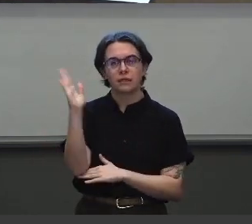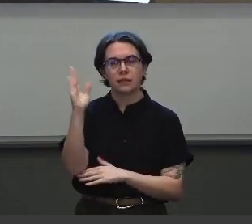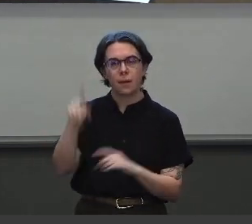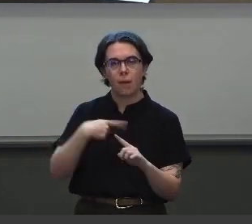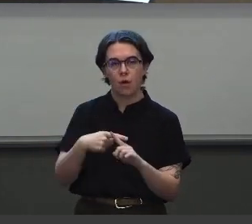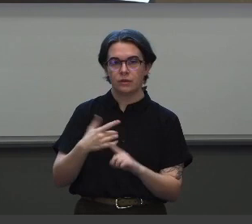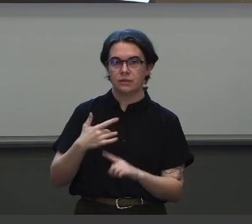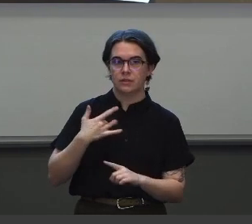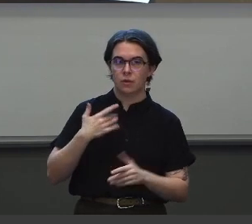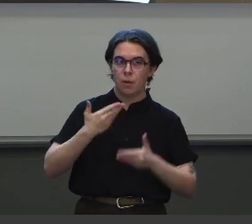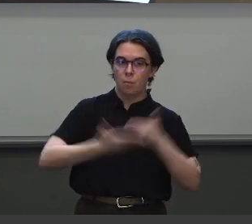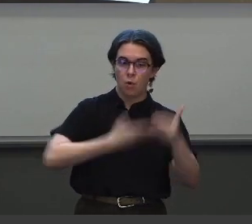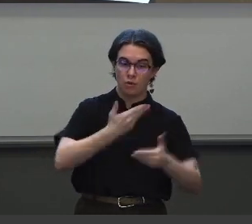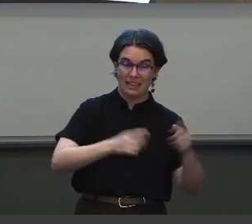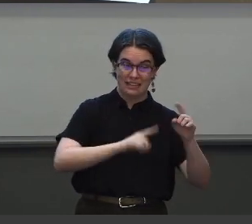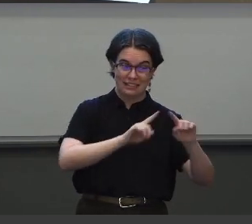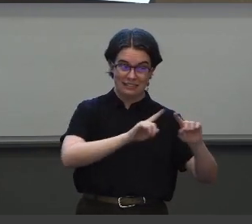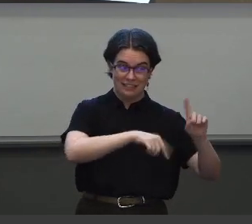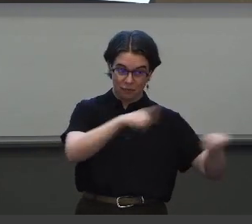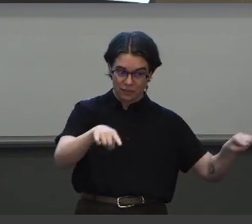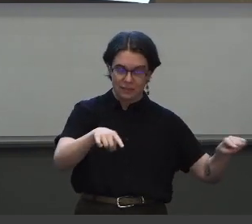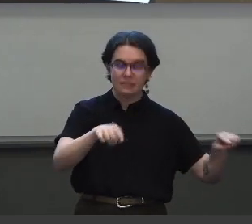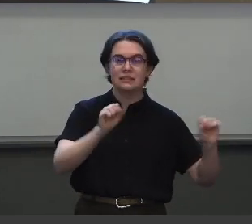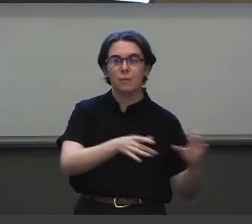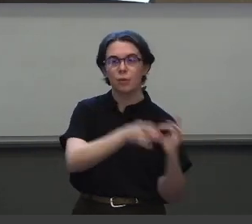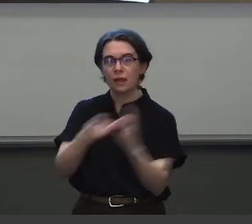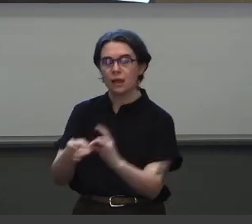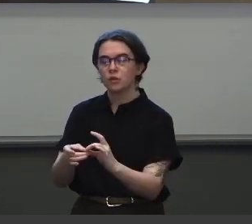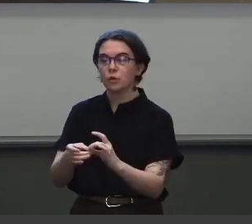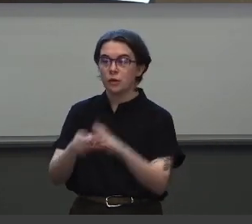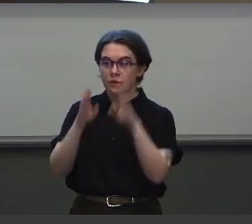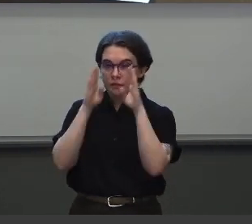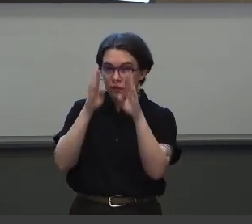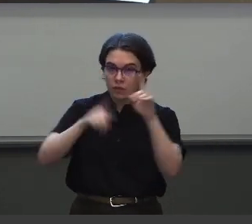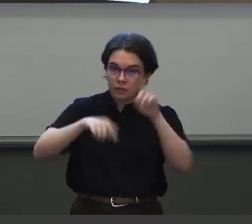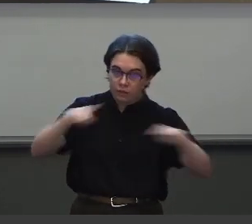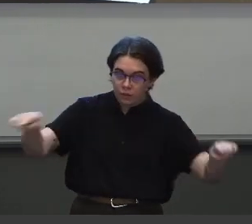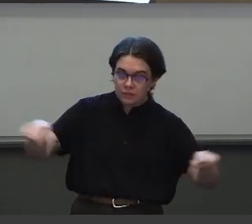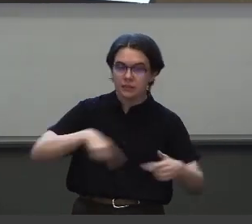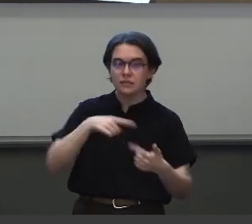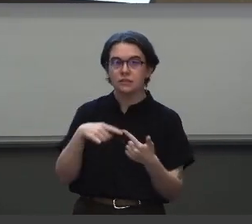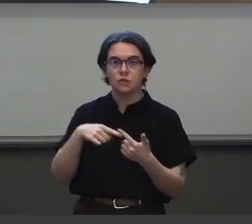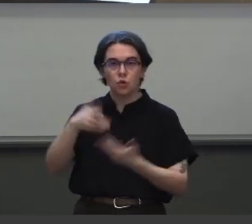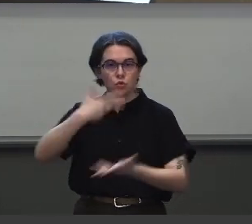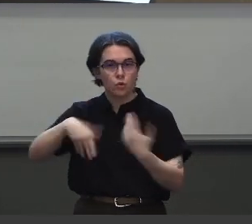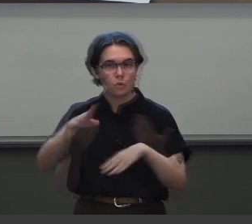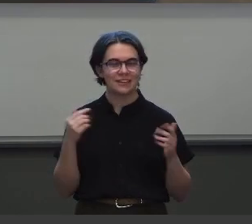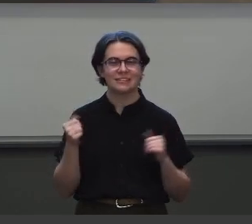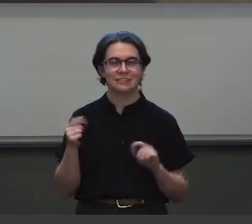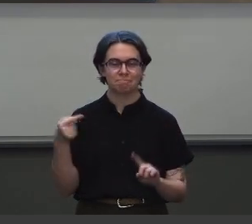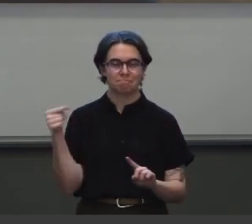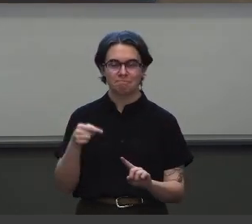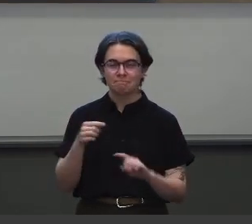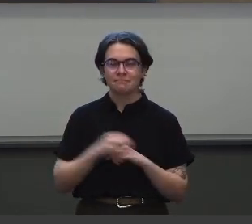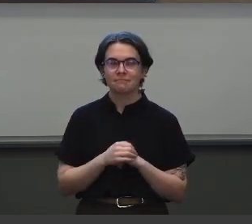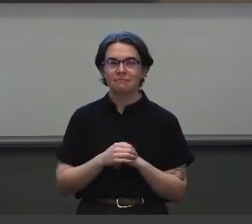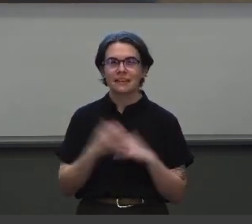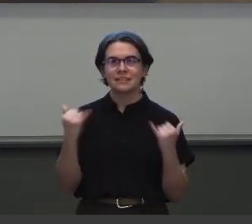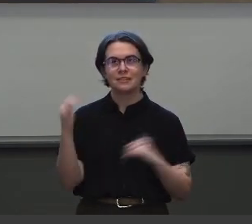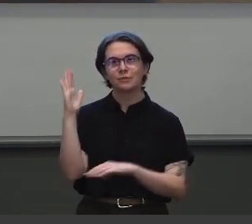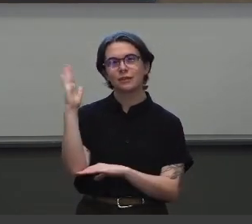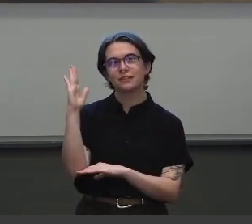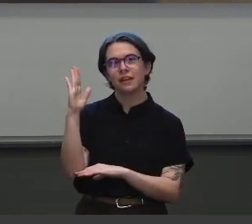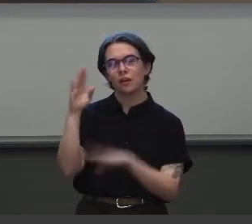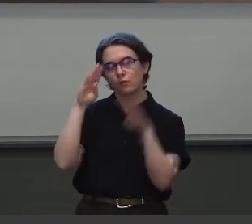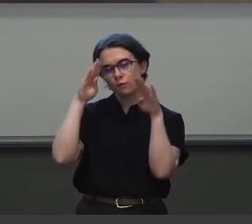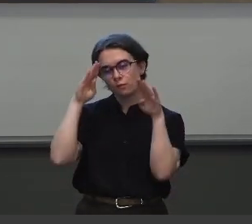to differences in attention, social behaviors, as well as anxiety. Today's talk is mostly going to